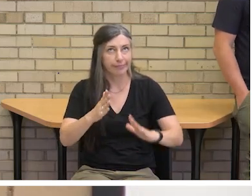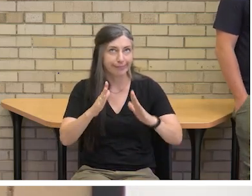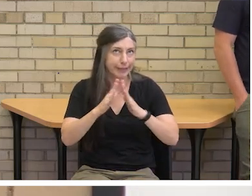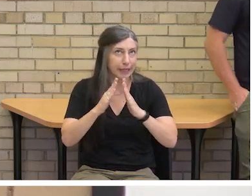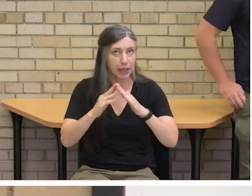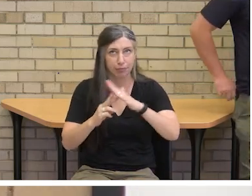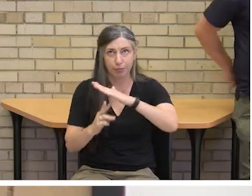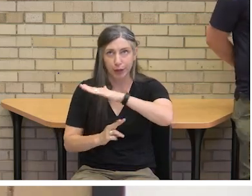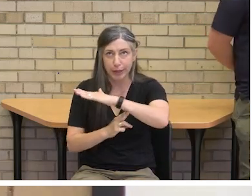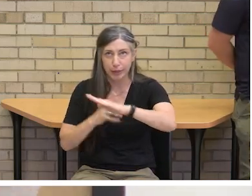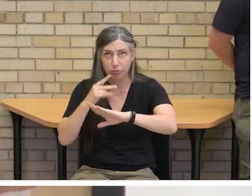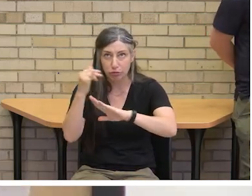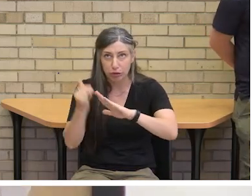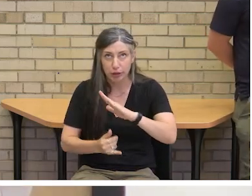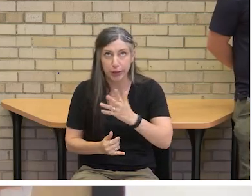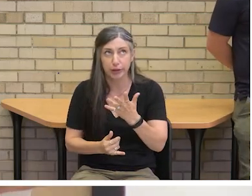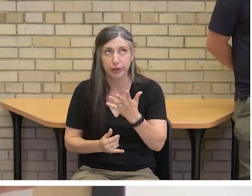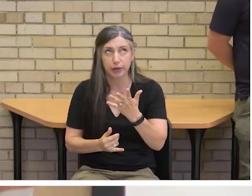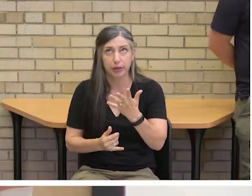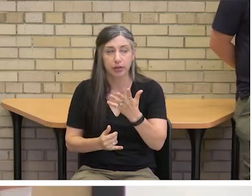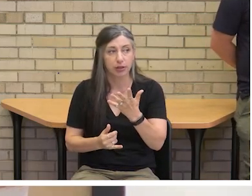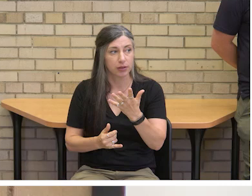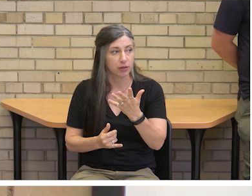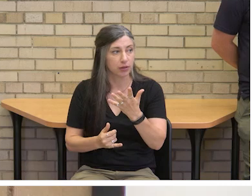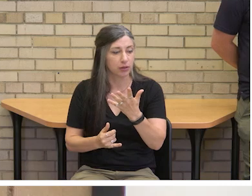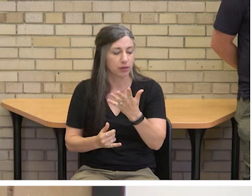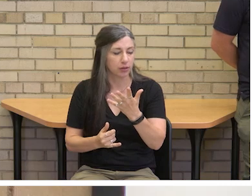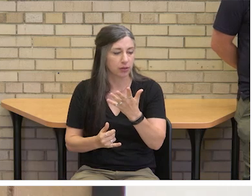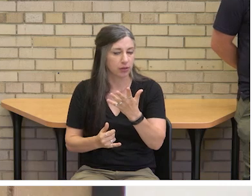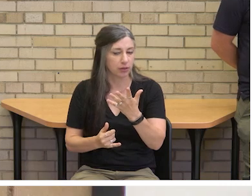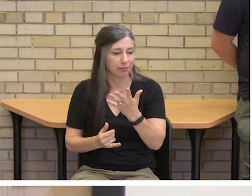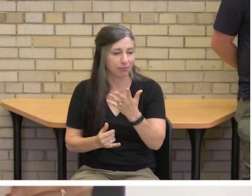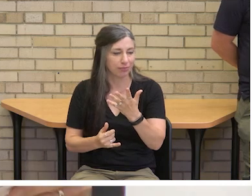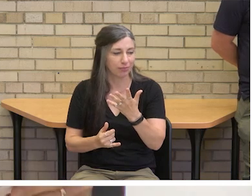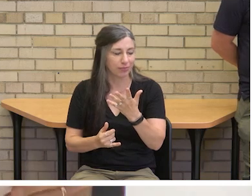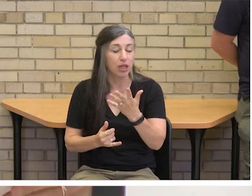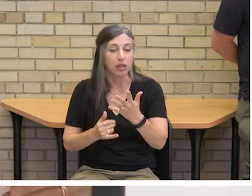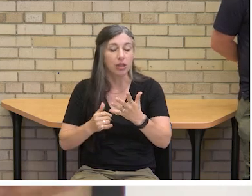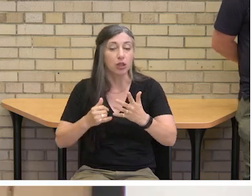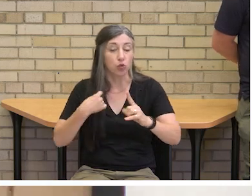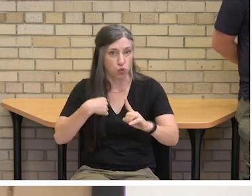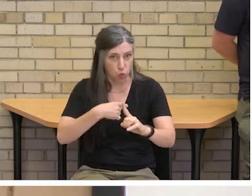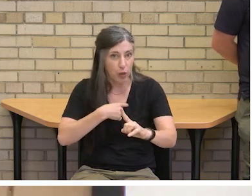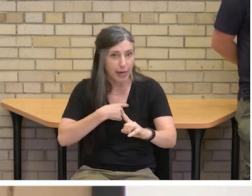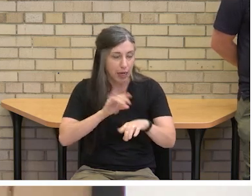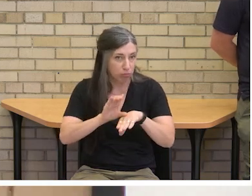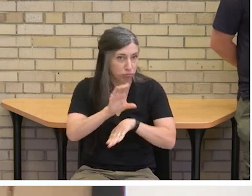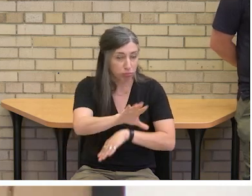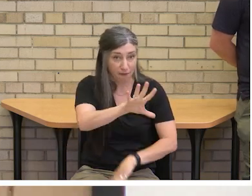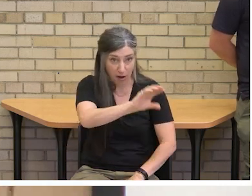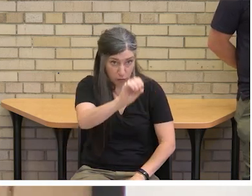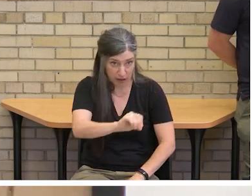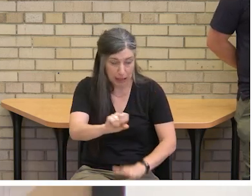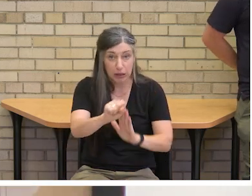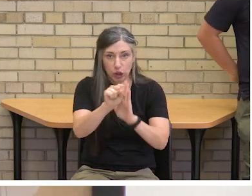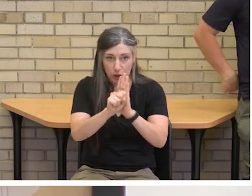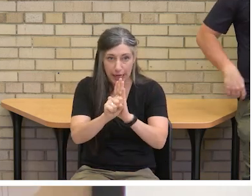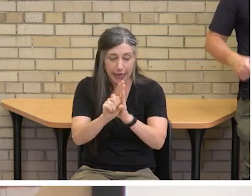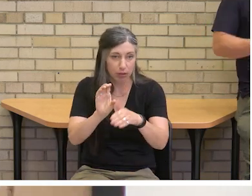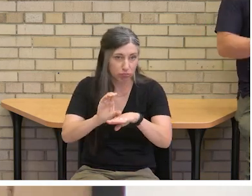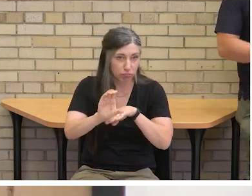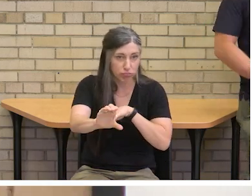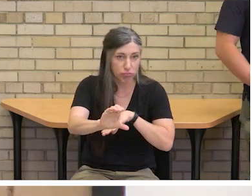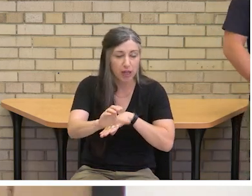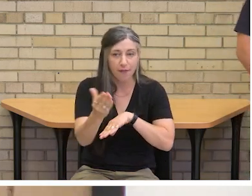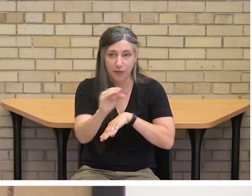city, 5% of the city, the city pitches in 5%, the state pitches in 15%, and